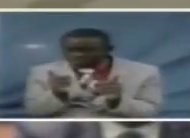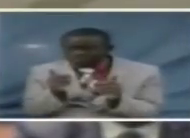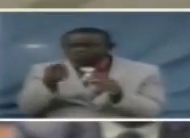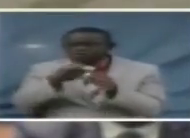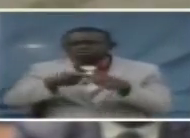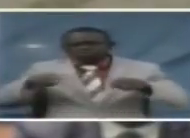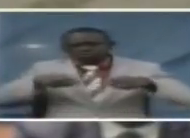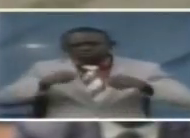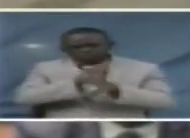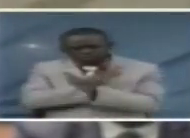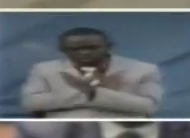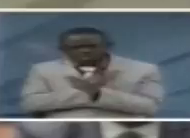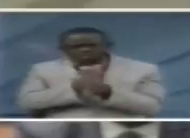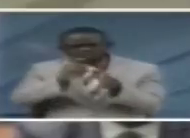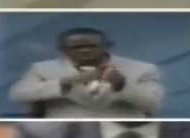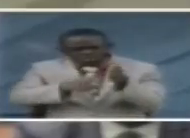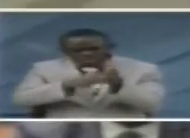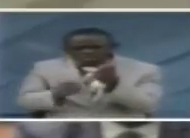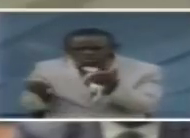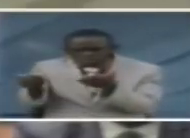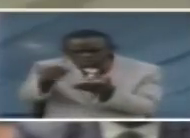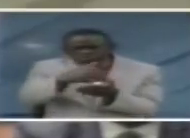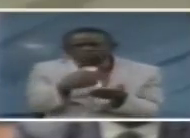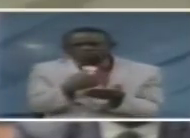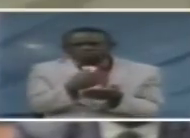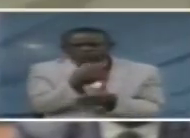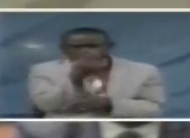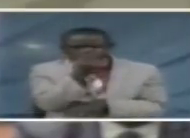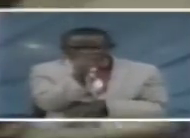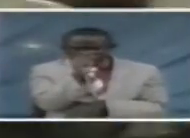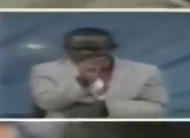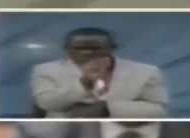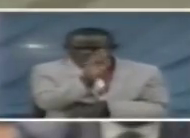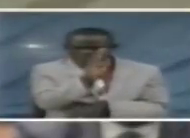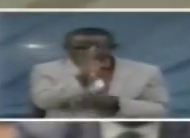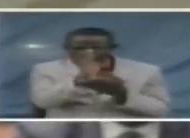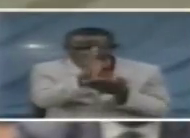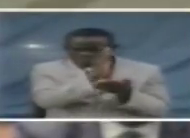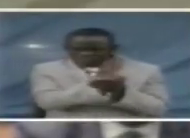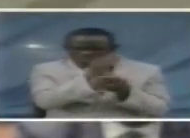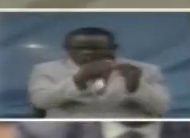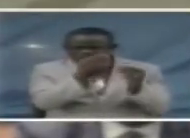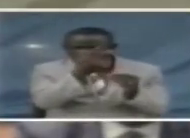68.5% of the total budget will be financed by domestic revenue,